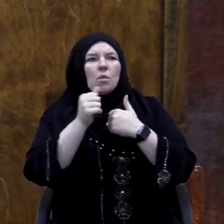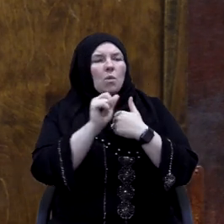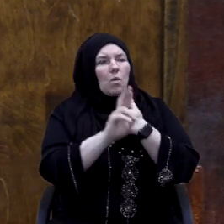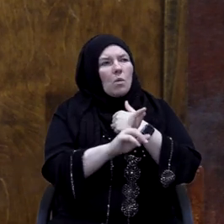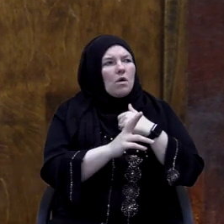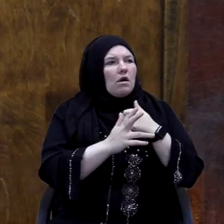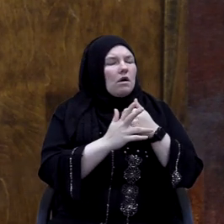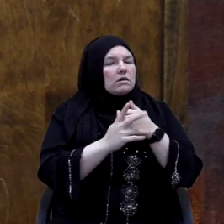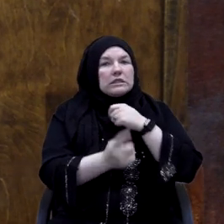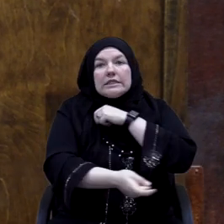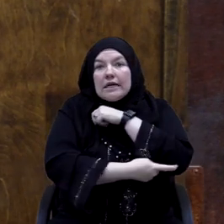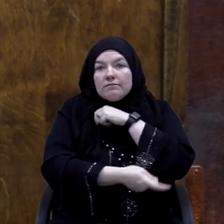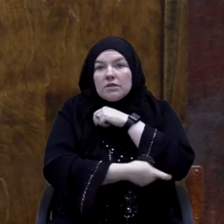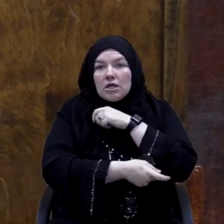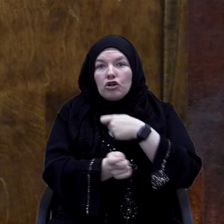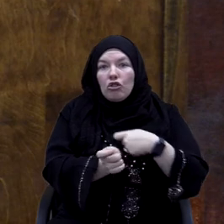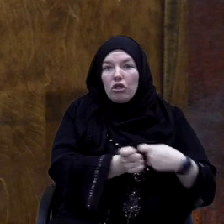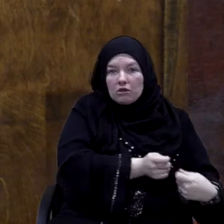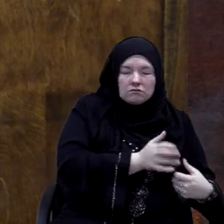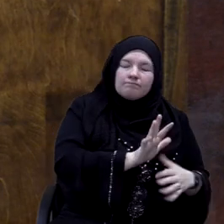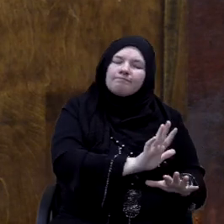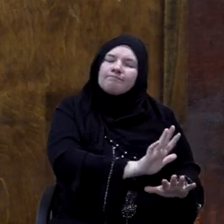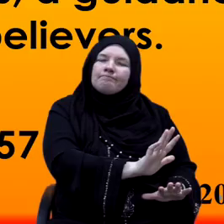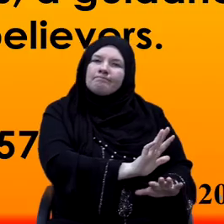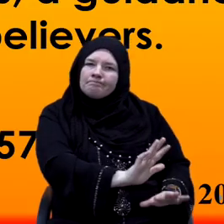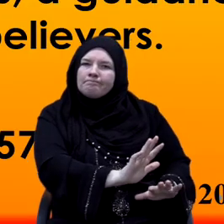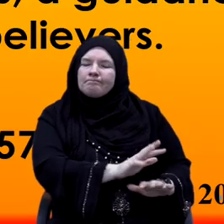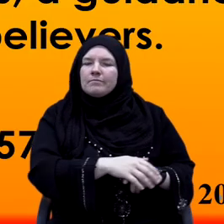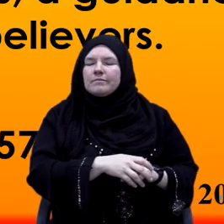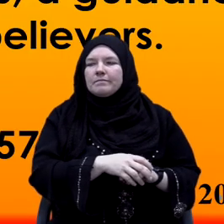want to pull us for.